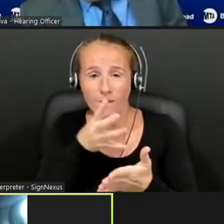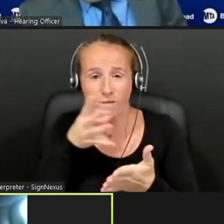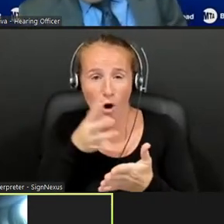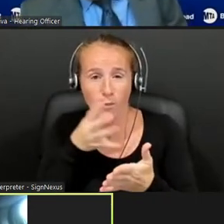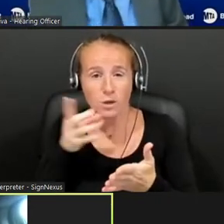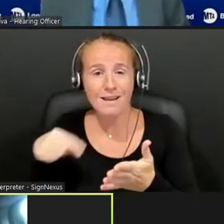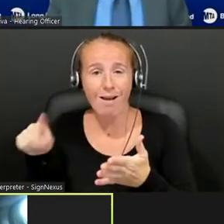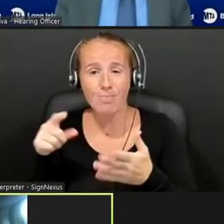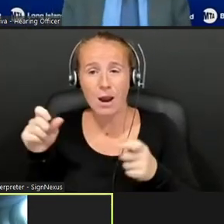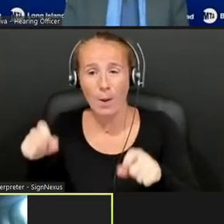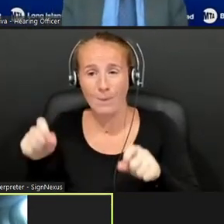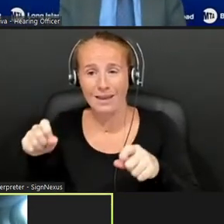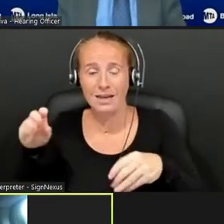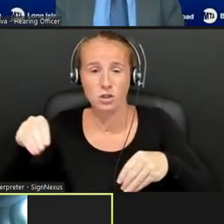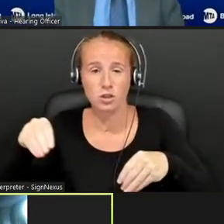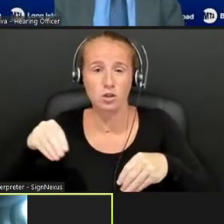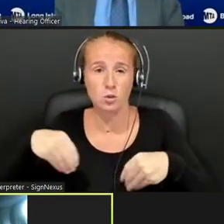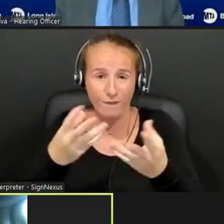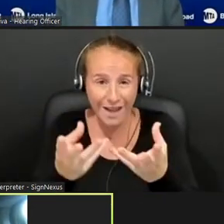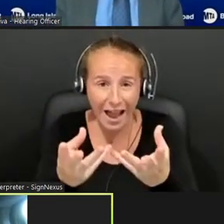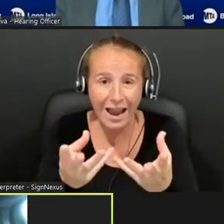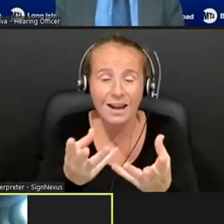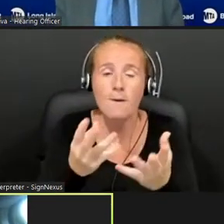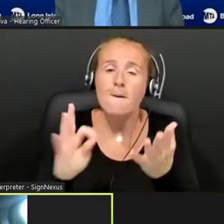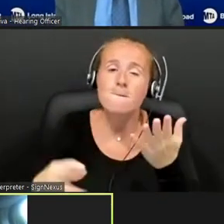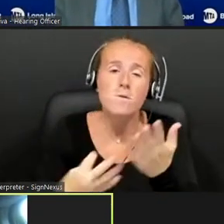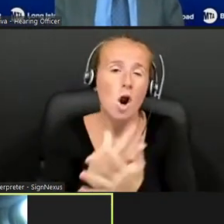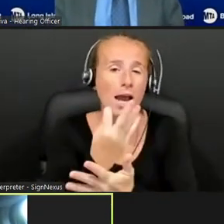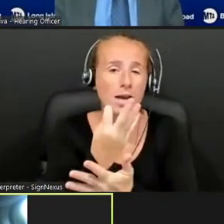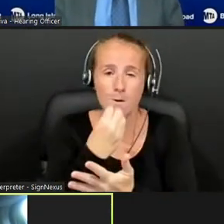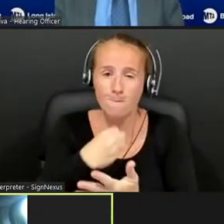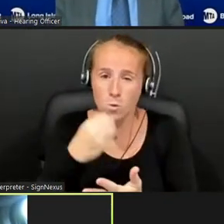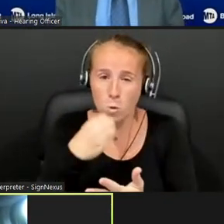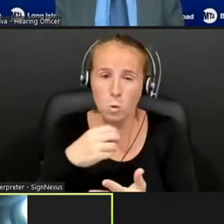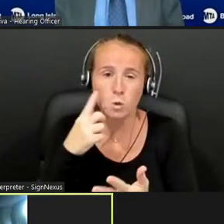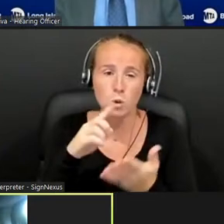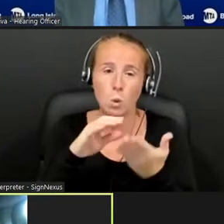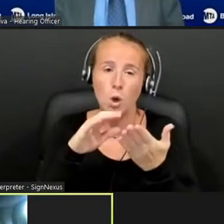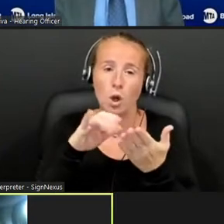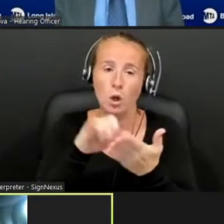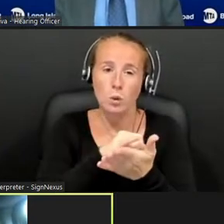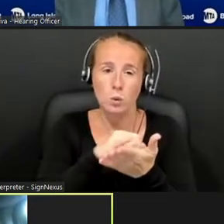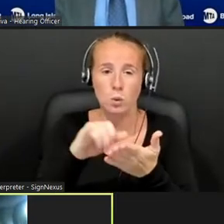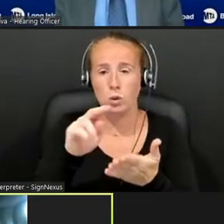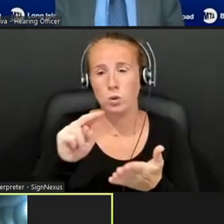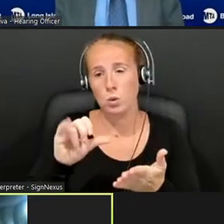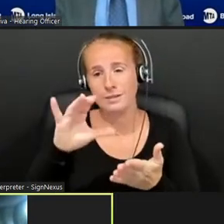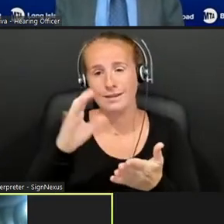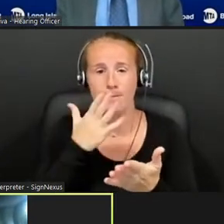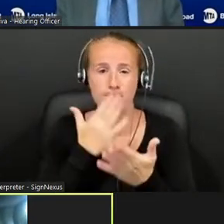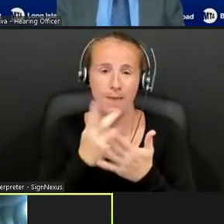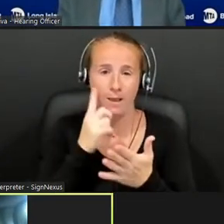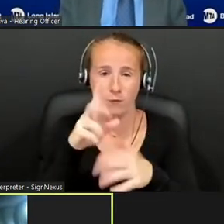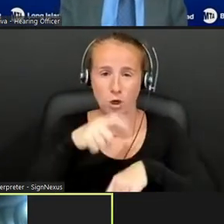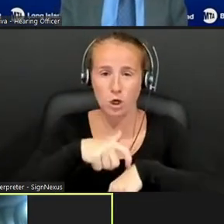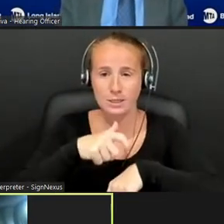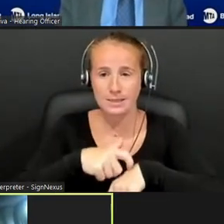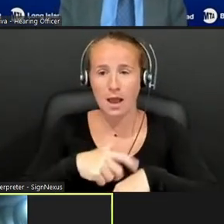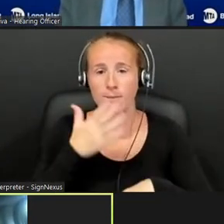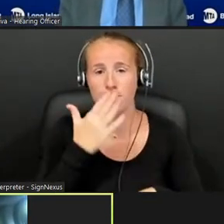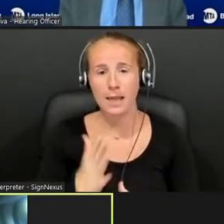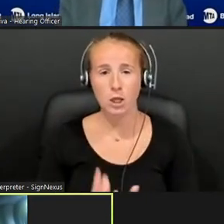fresh farm products to food insecure residents of New York City thank you very much for your time and consideration of these